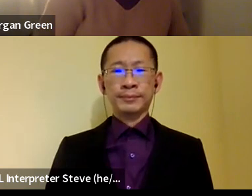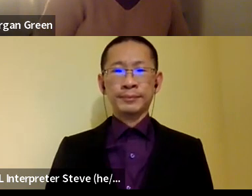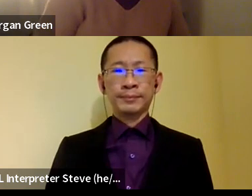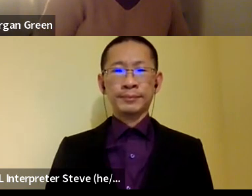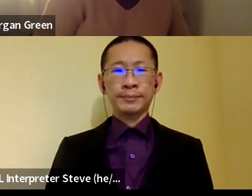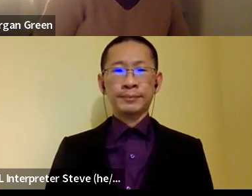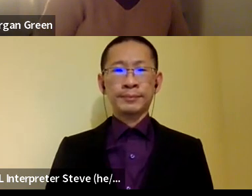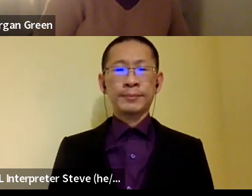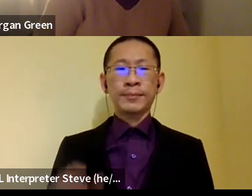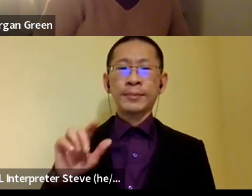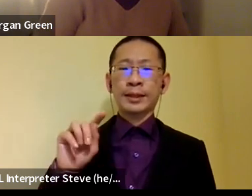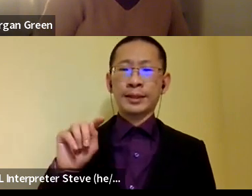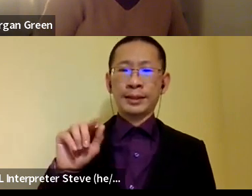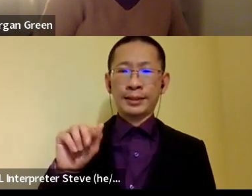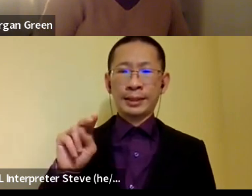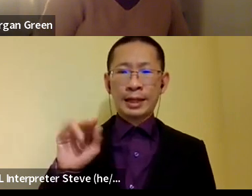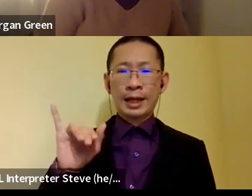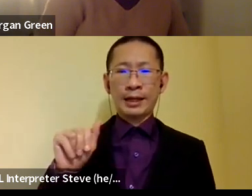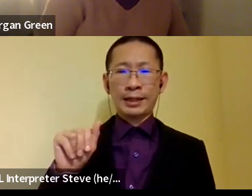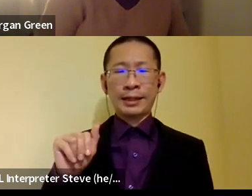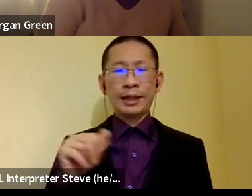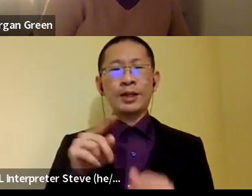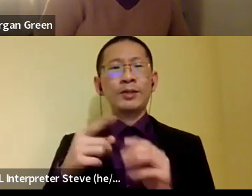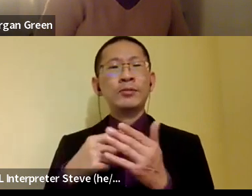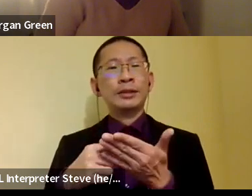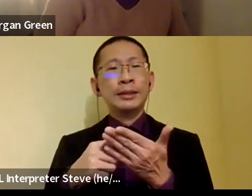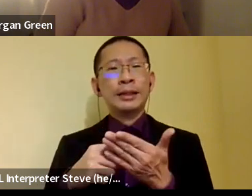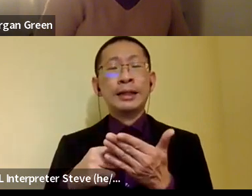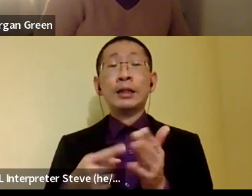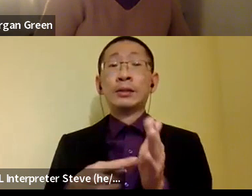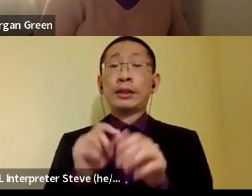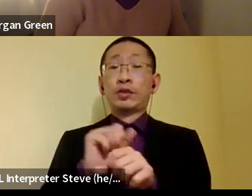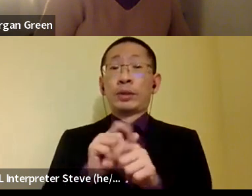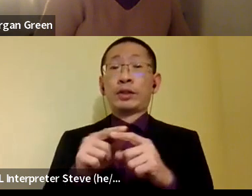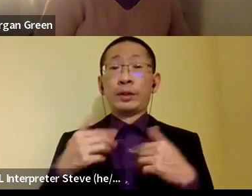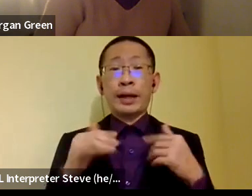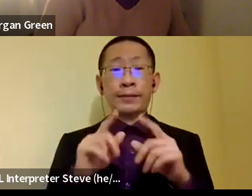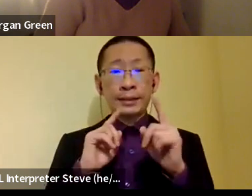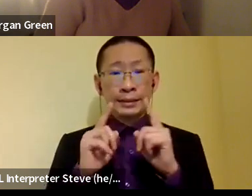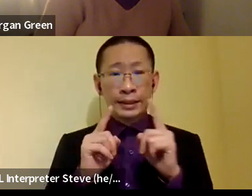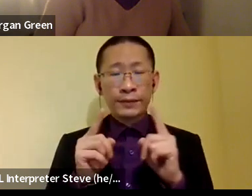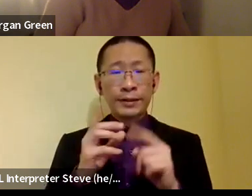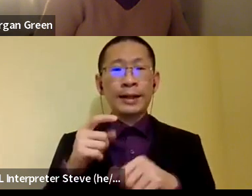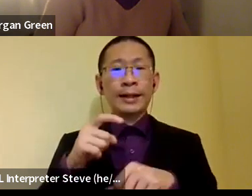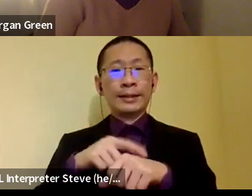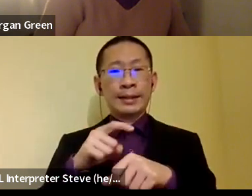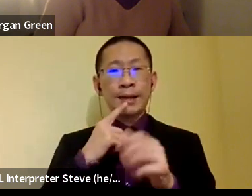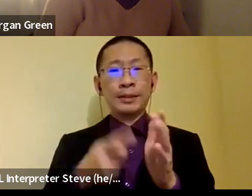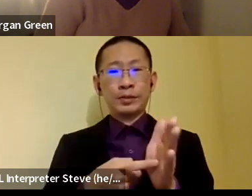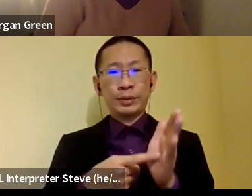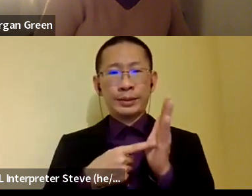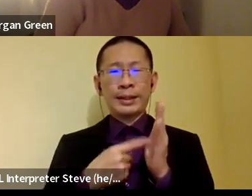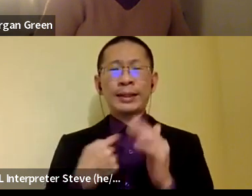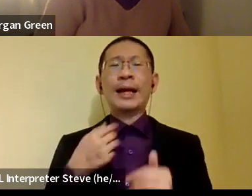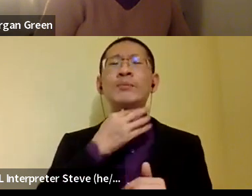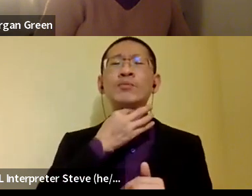On that note, hearing all of you talk about the work it takes to have these conversations and the time it takes, I'm